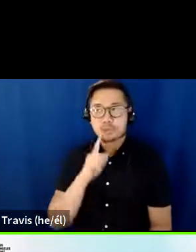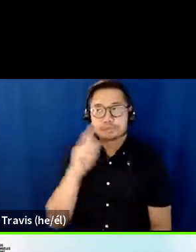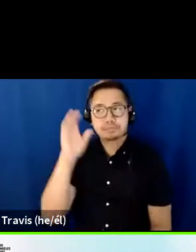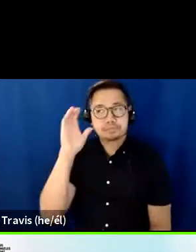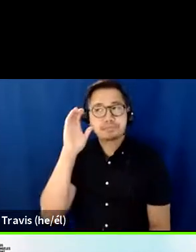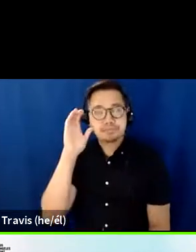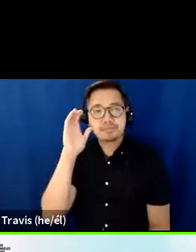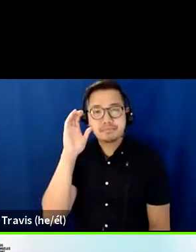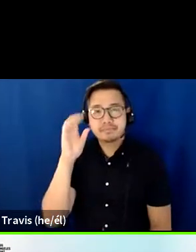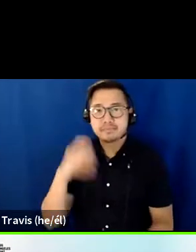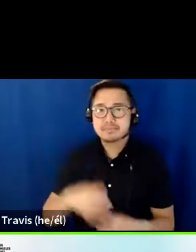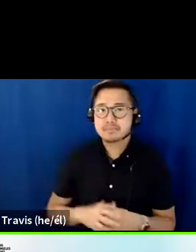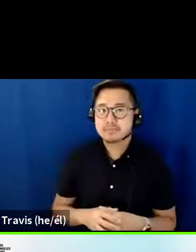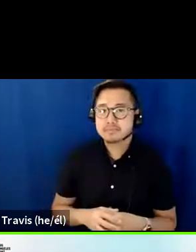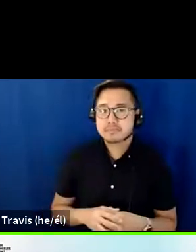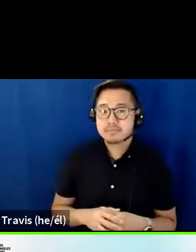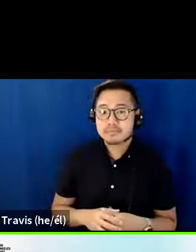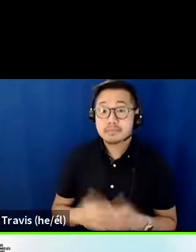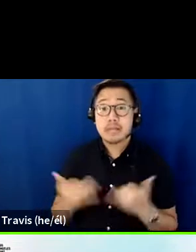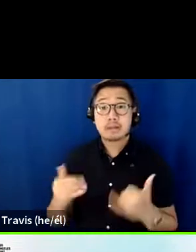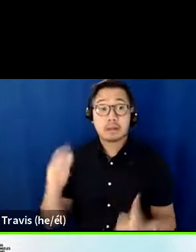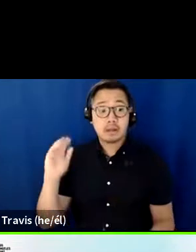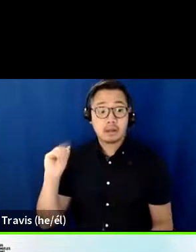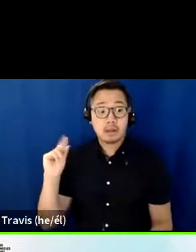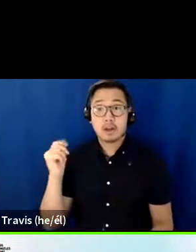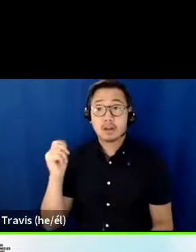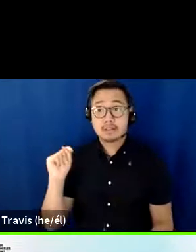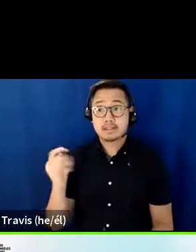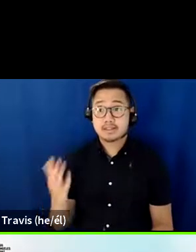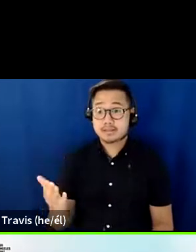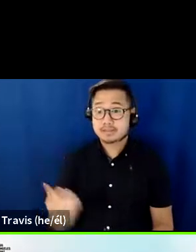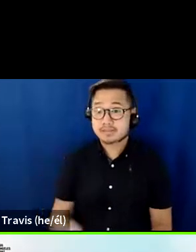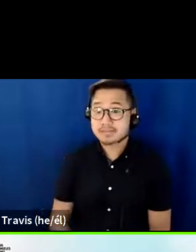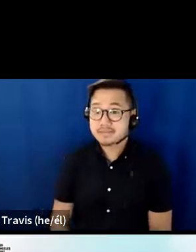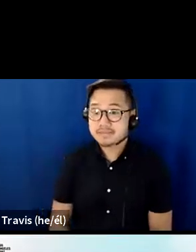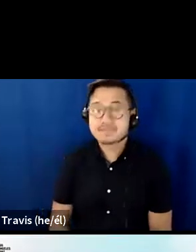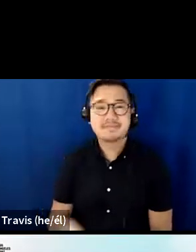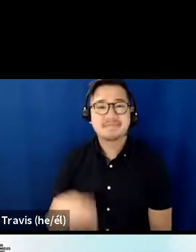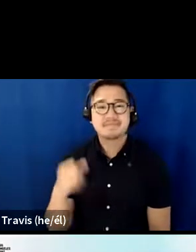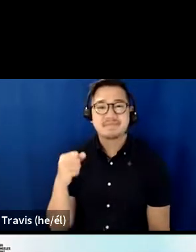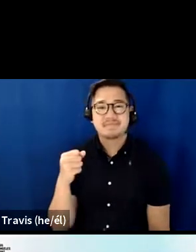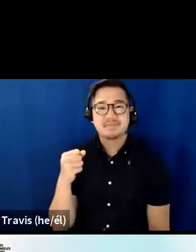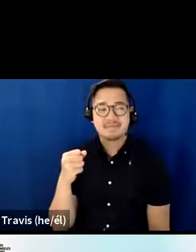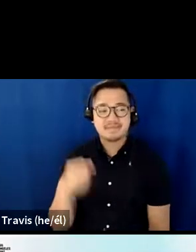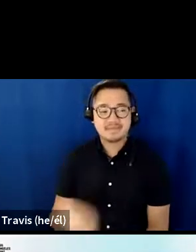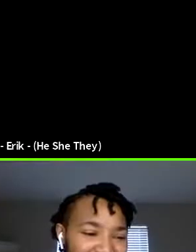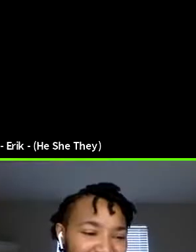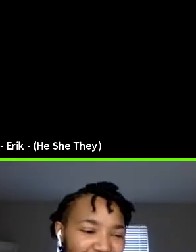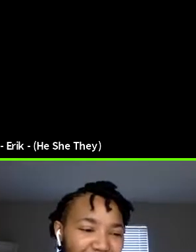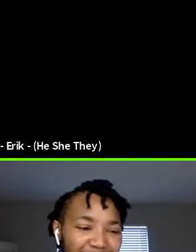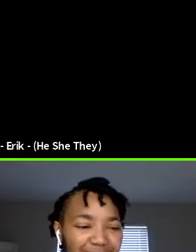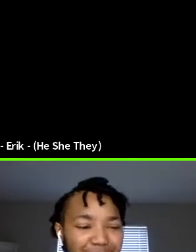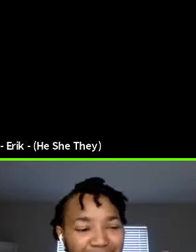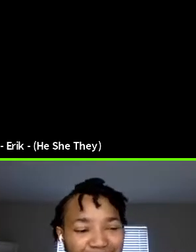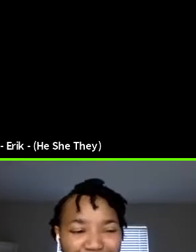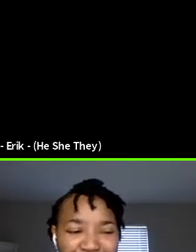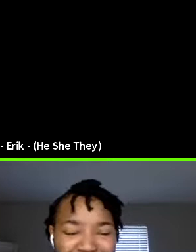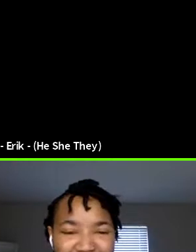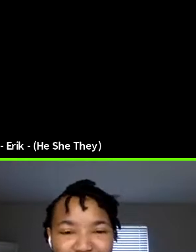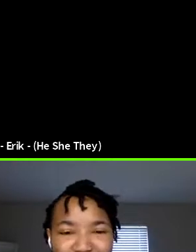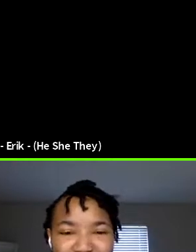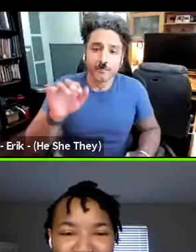there. August, Lex, either one. Yeah, I definitely think about